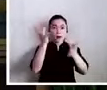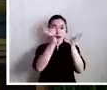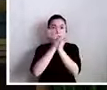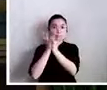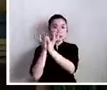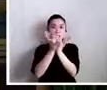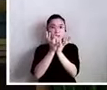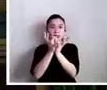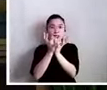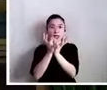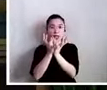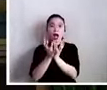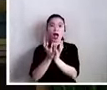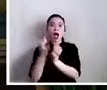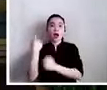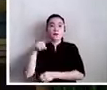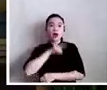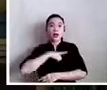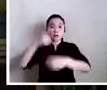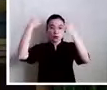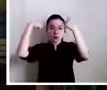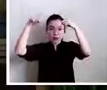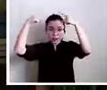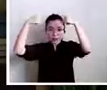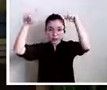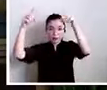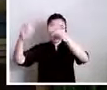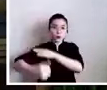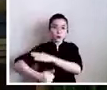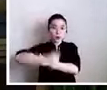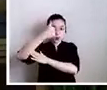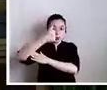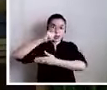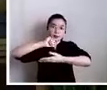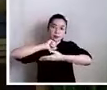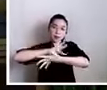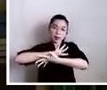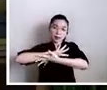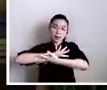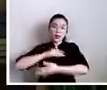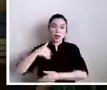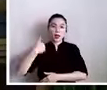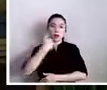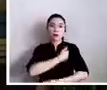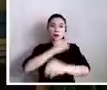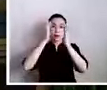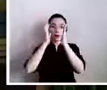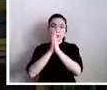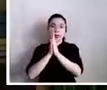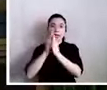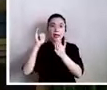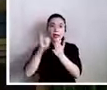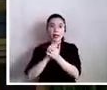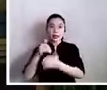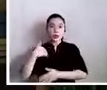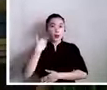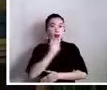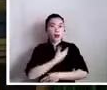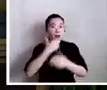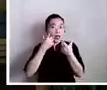makalampos kita ni ining pandemya, we pray that when we do this